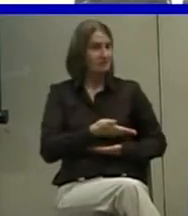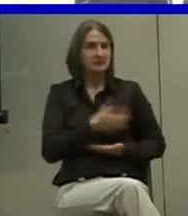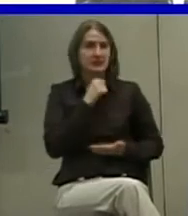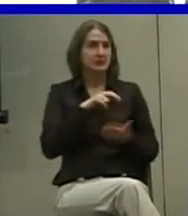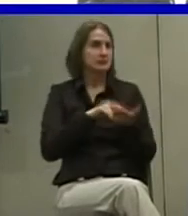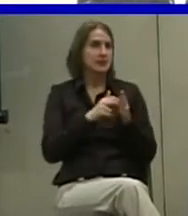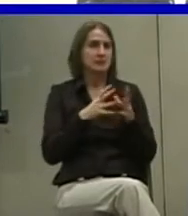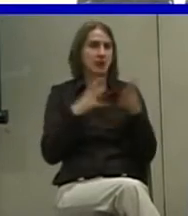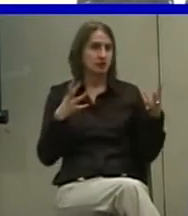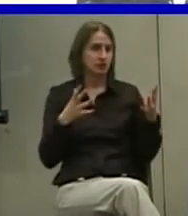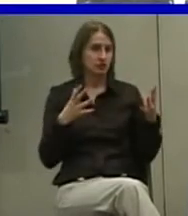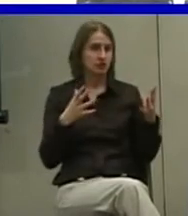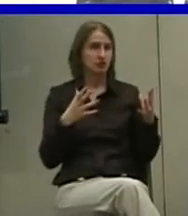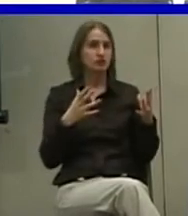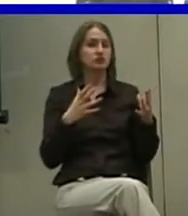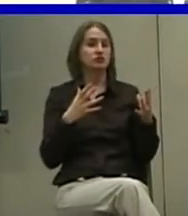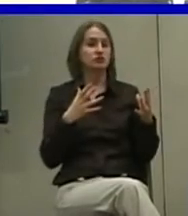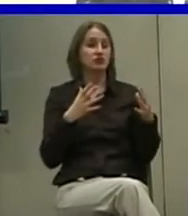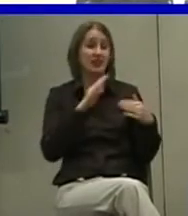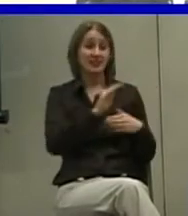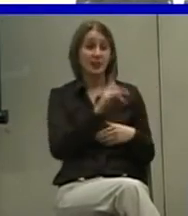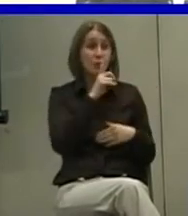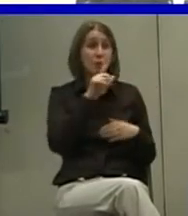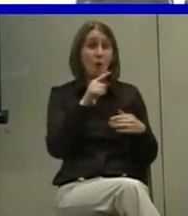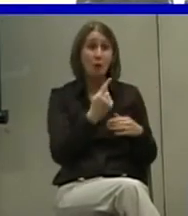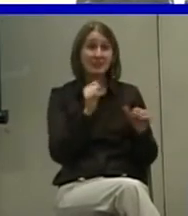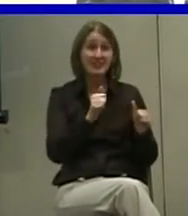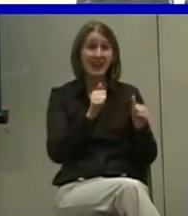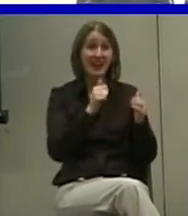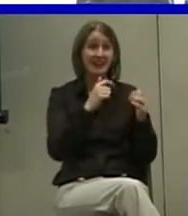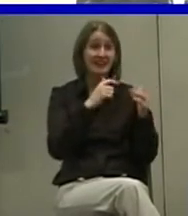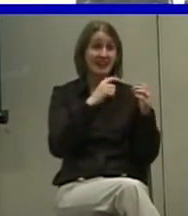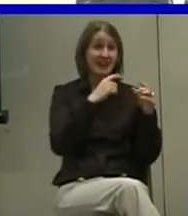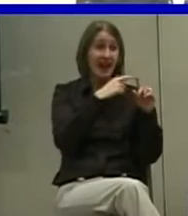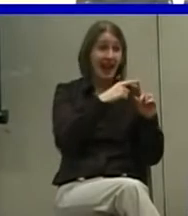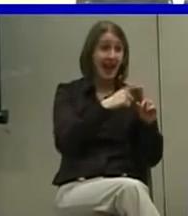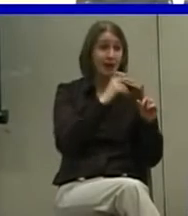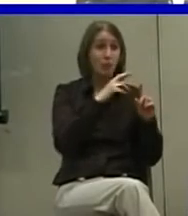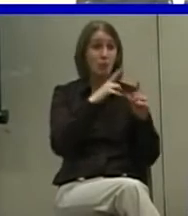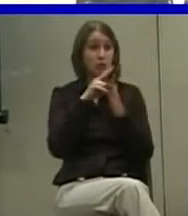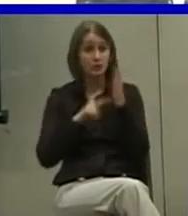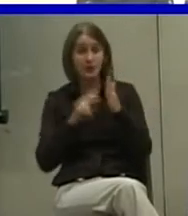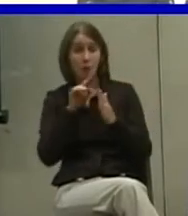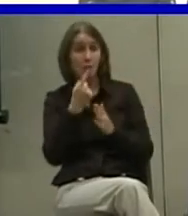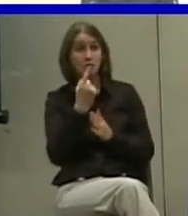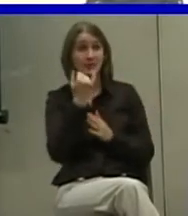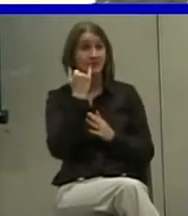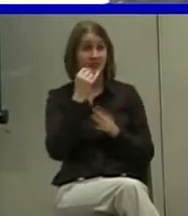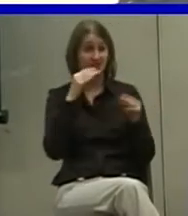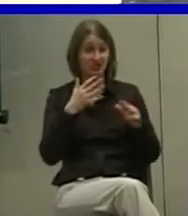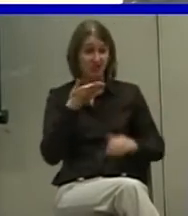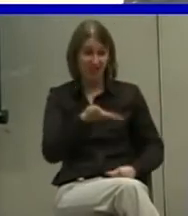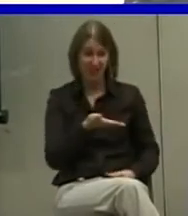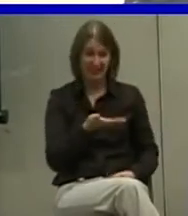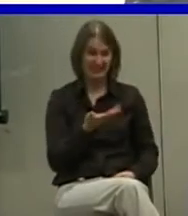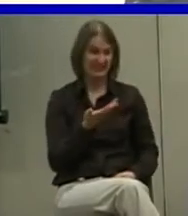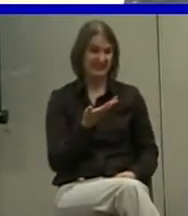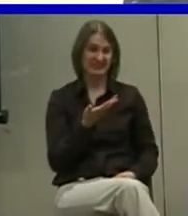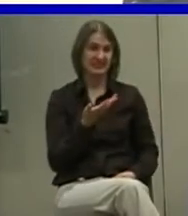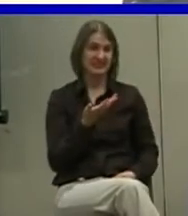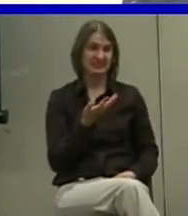very much. A kid who can only add and read when the teacher's standing there really doesn't have anything to